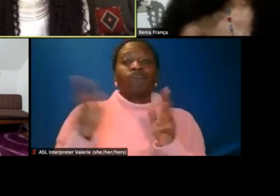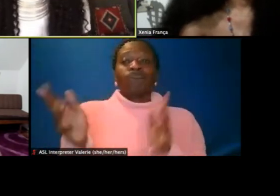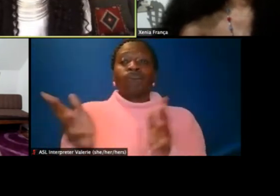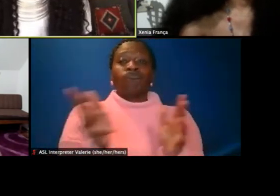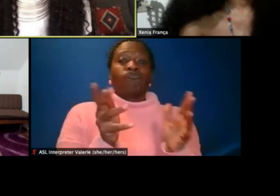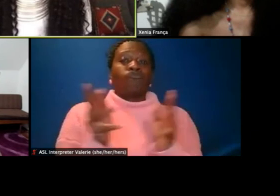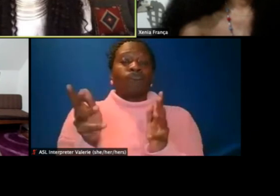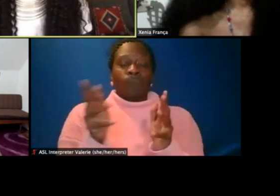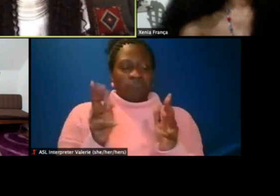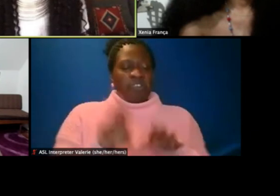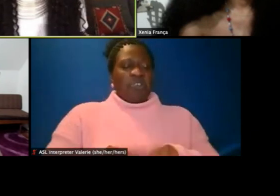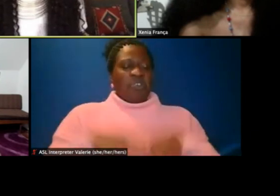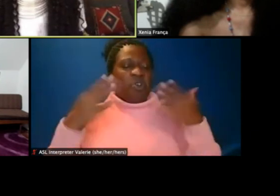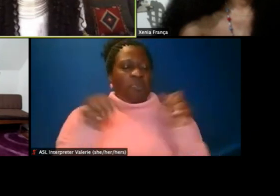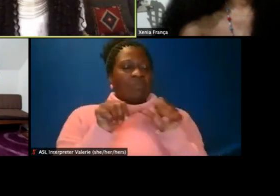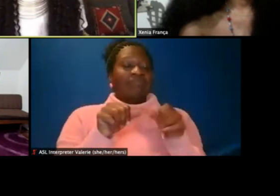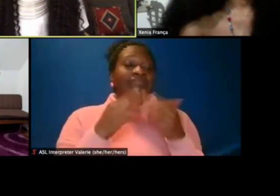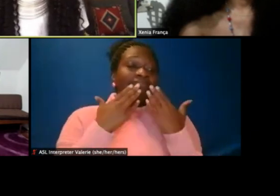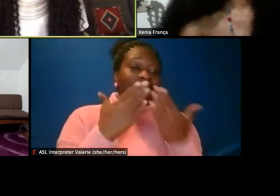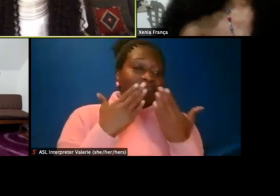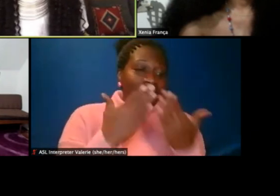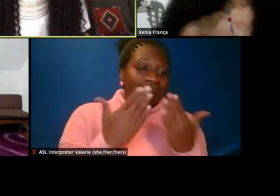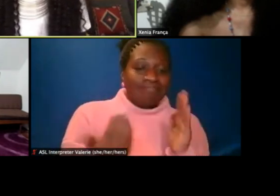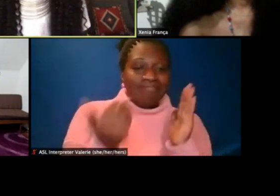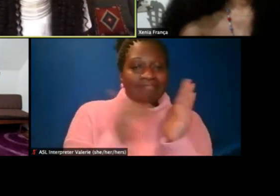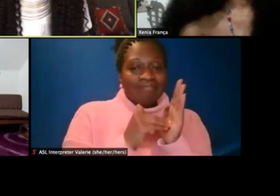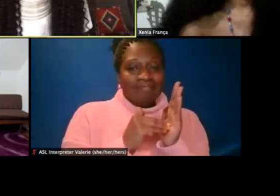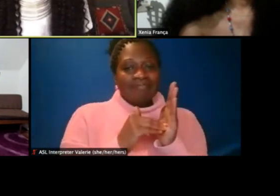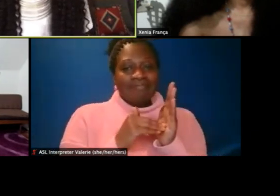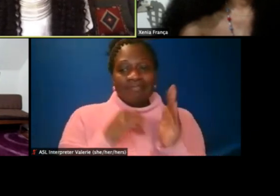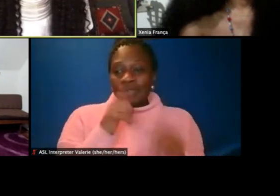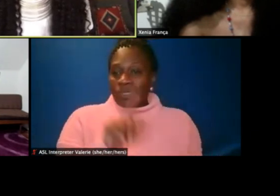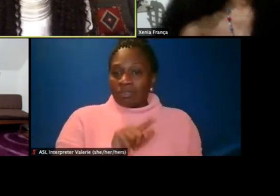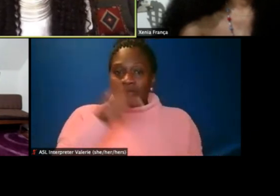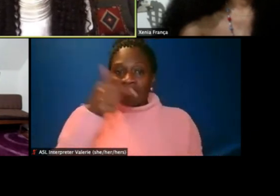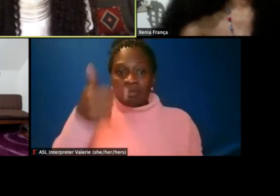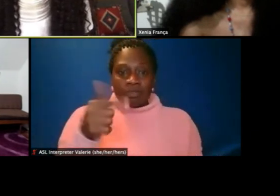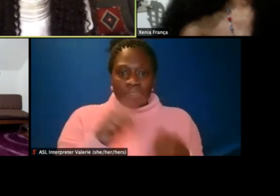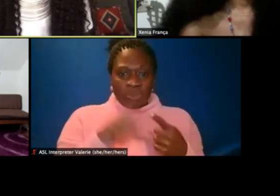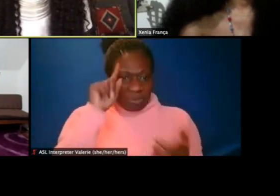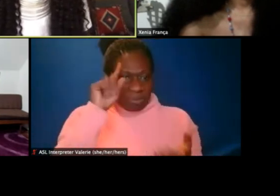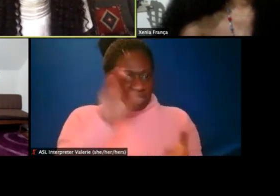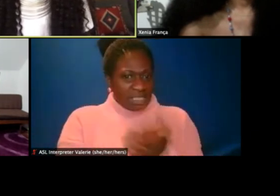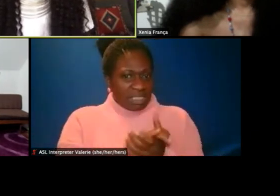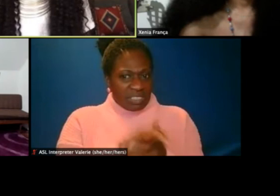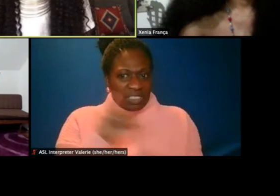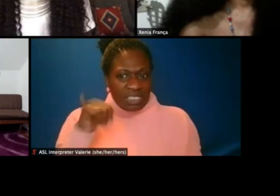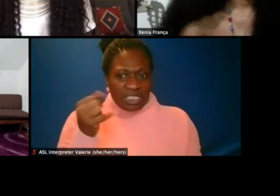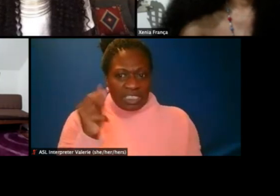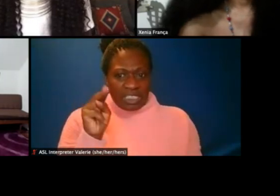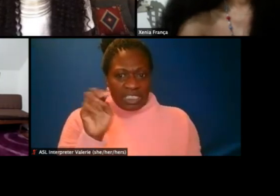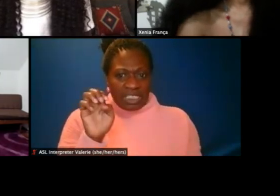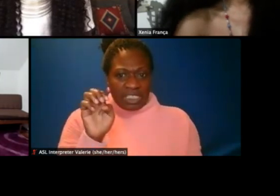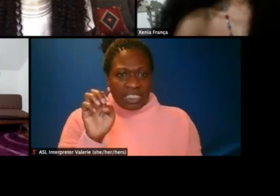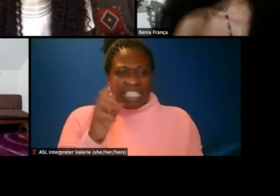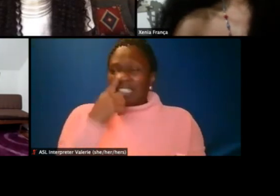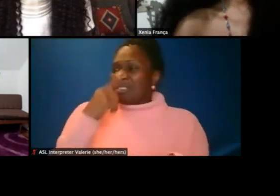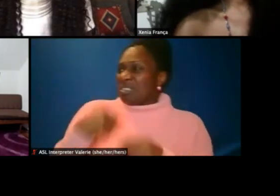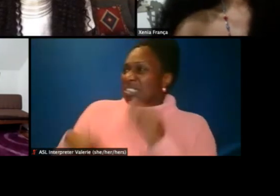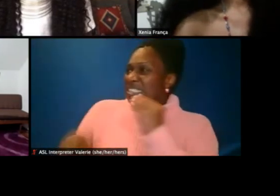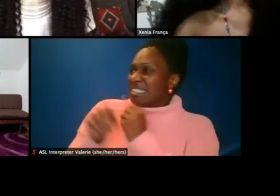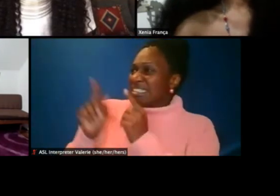that will be open. But I want to say thank you again. And I'm going to turn it over to, I believe, Jane. Can I just say really